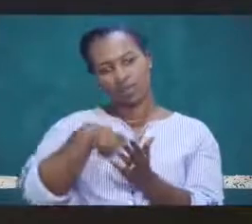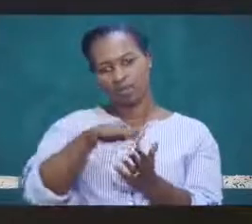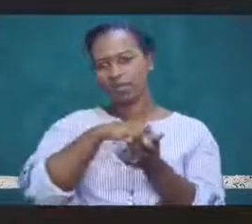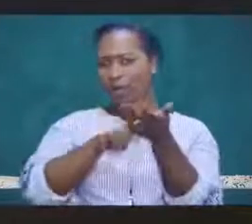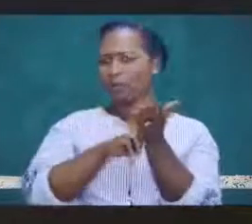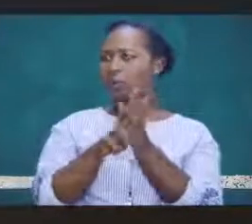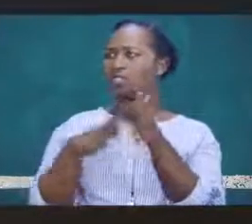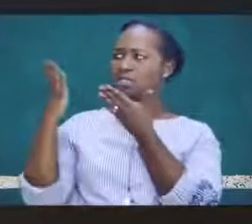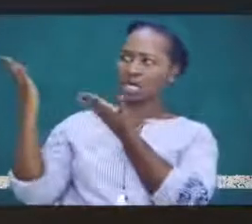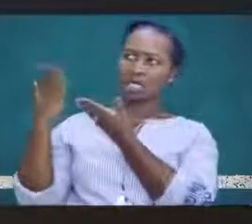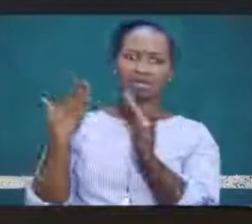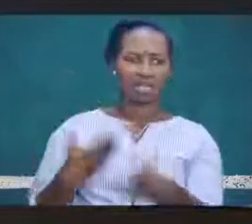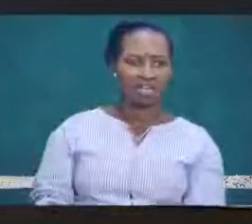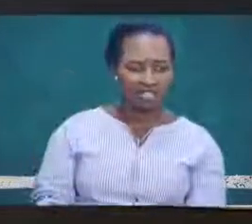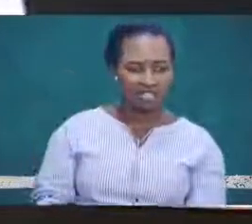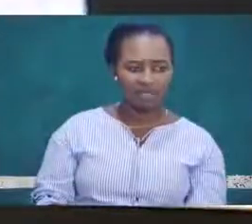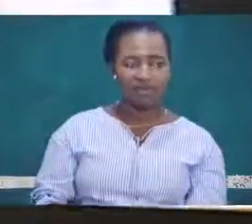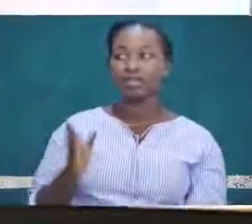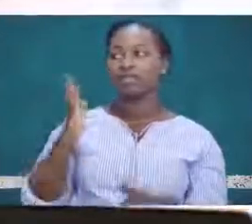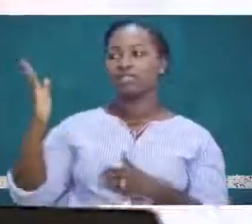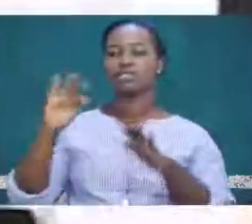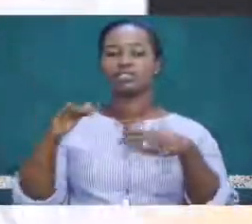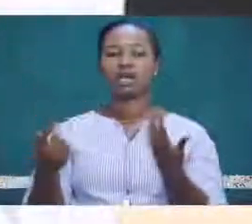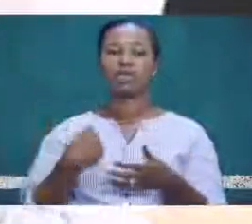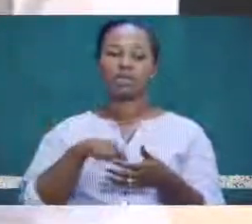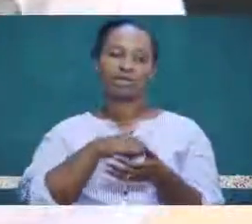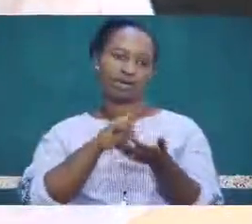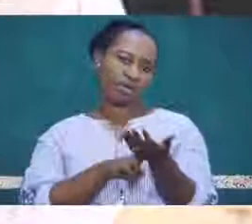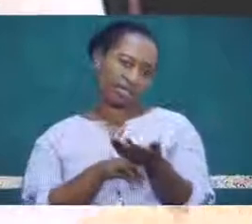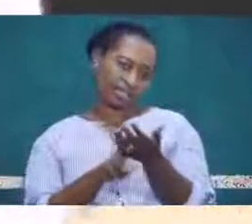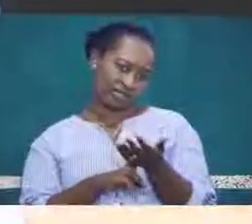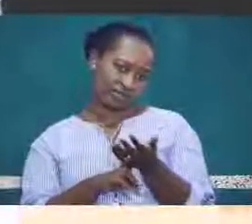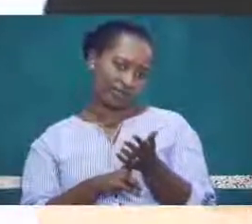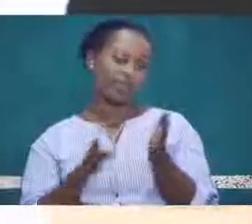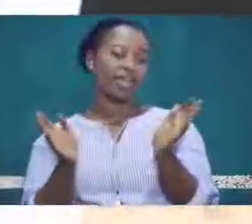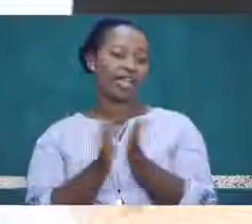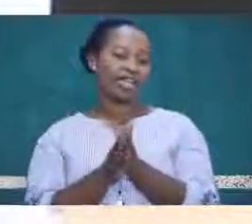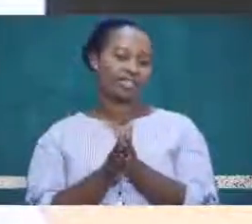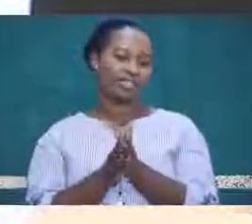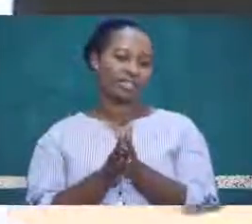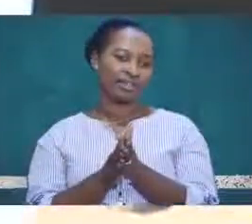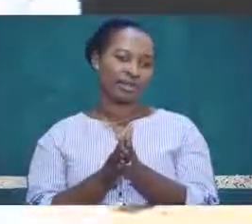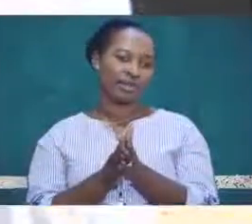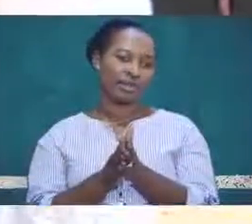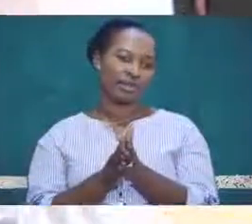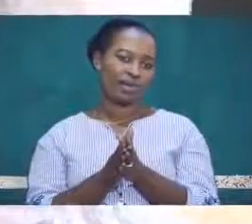there. Okay? This is how we applied it. And so,